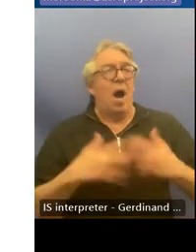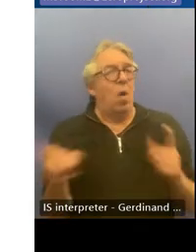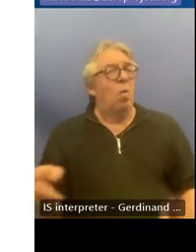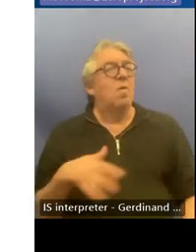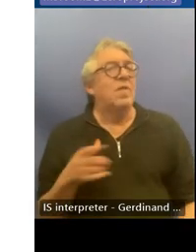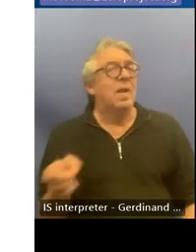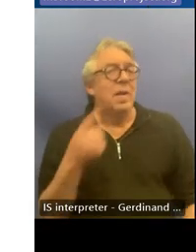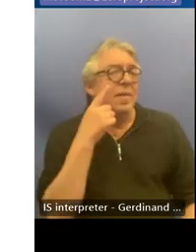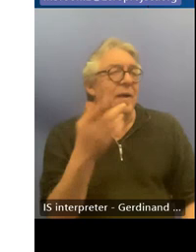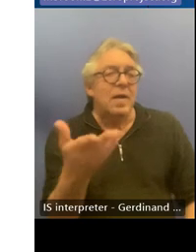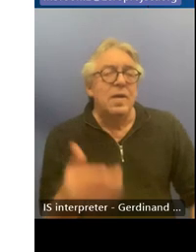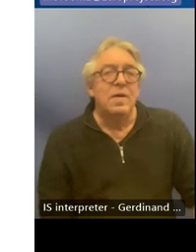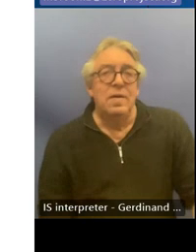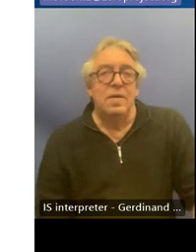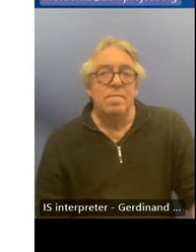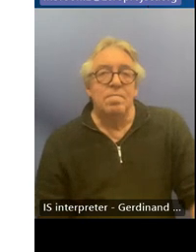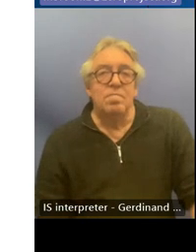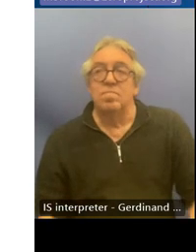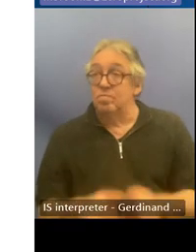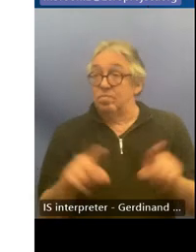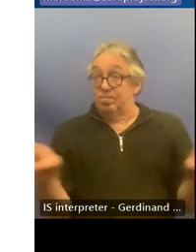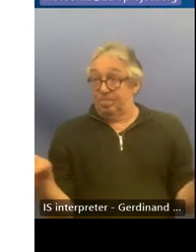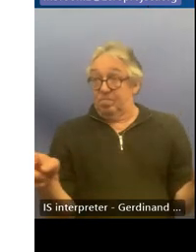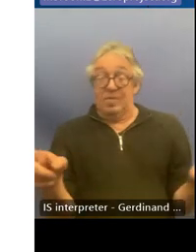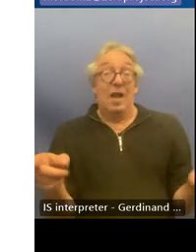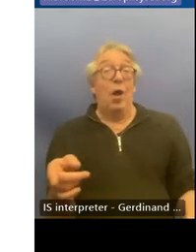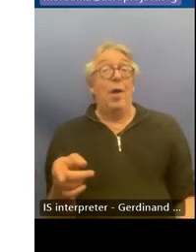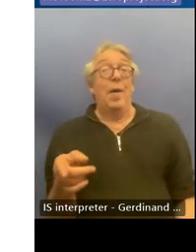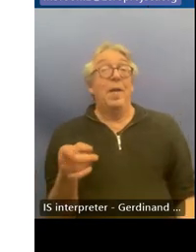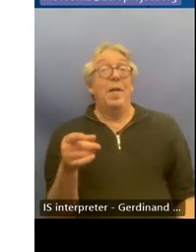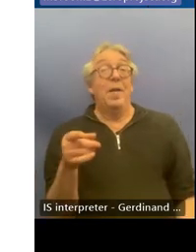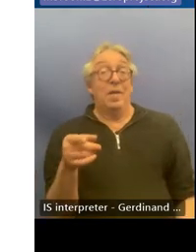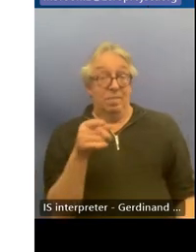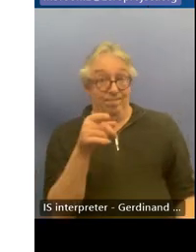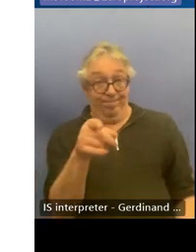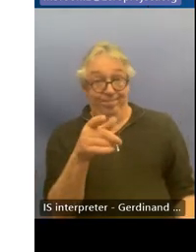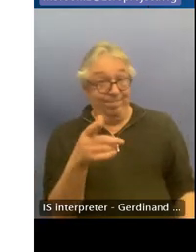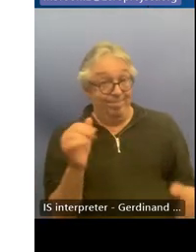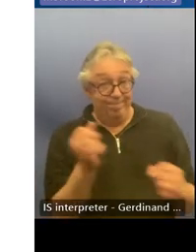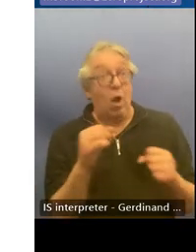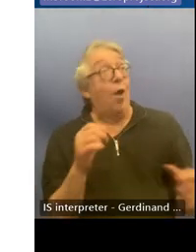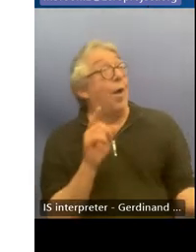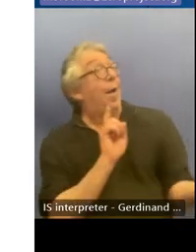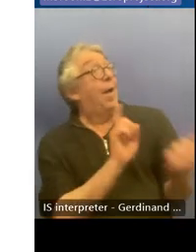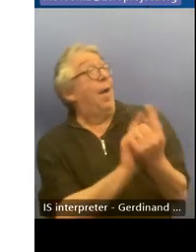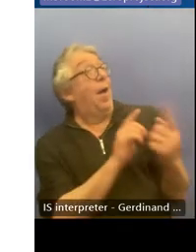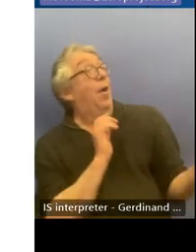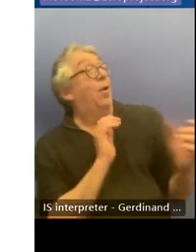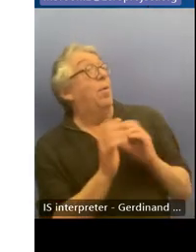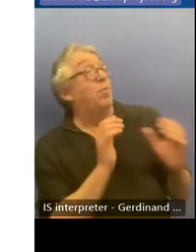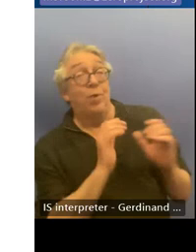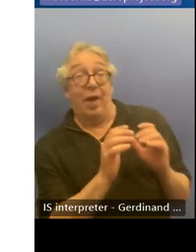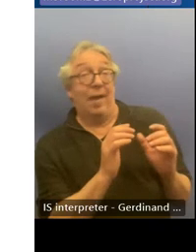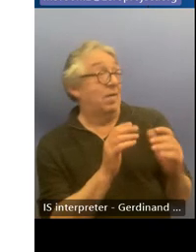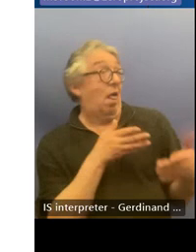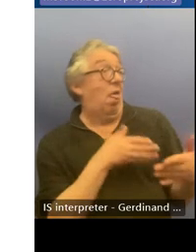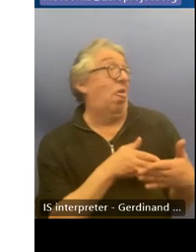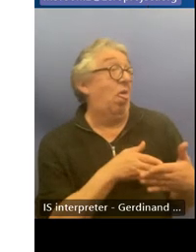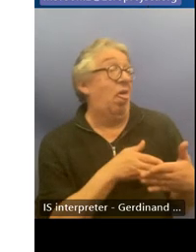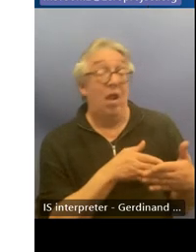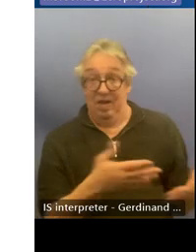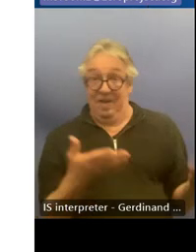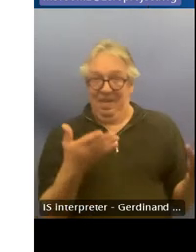sure everyone here feels frustrated when we cannot communicate properly when we are away from home. It's my experience